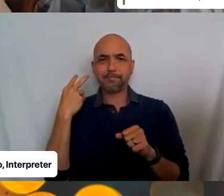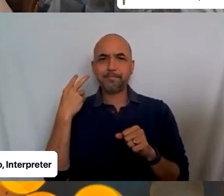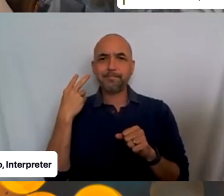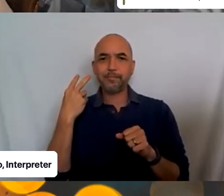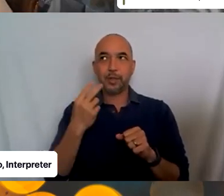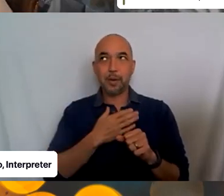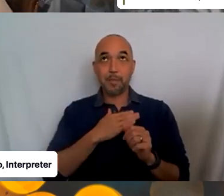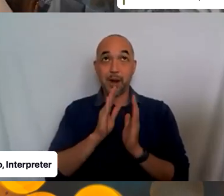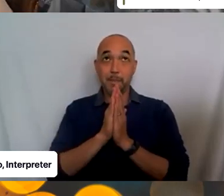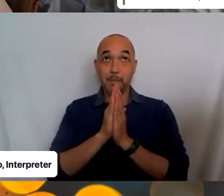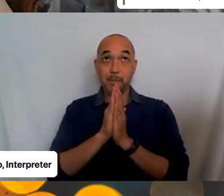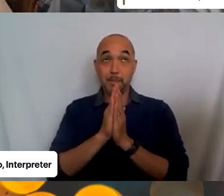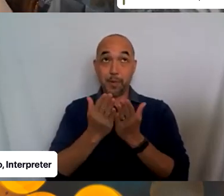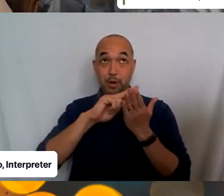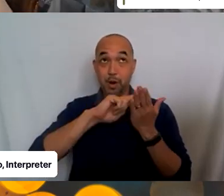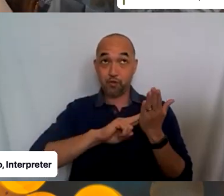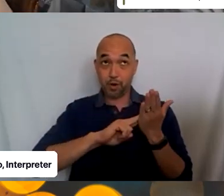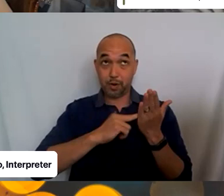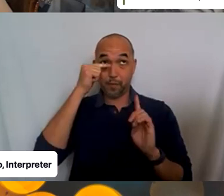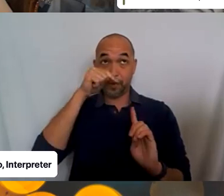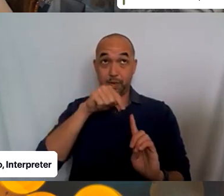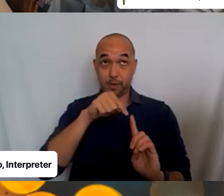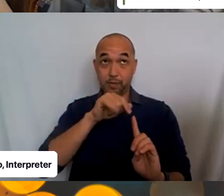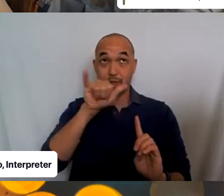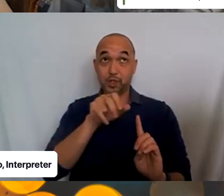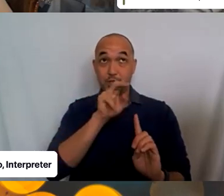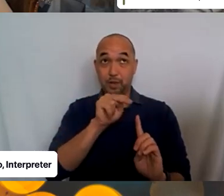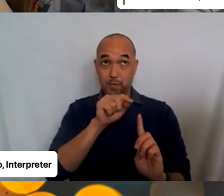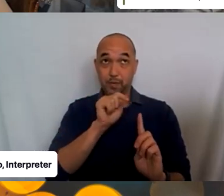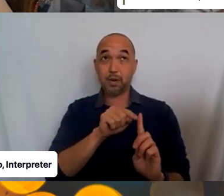deal offer for Unfortunate Side Effects in January